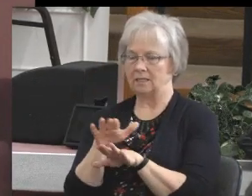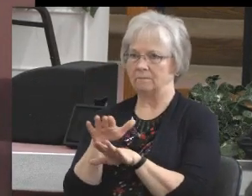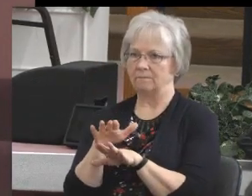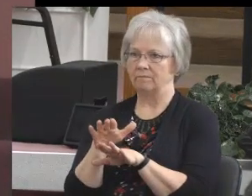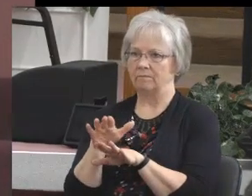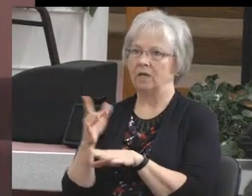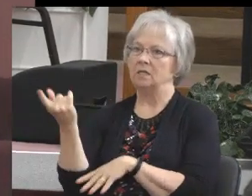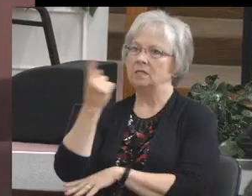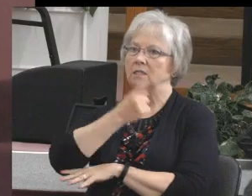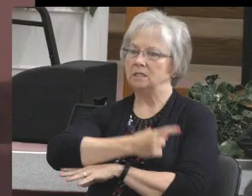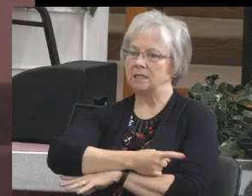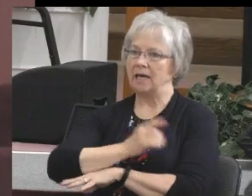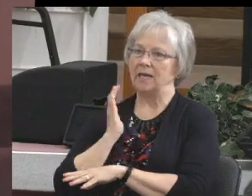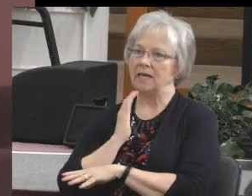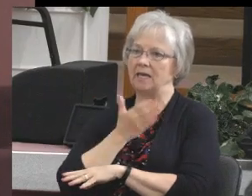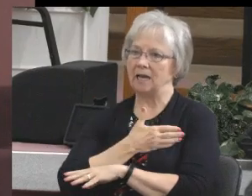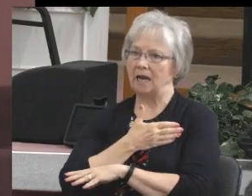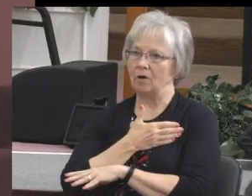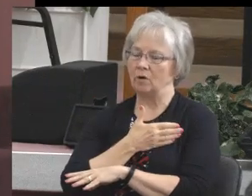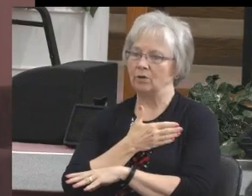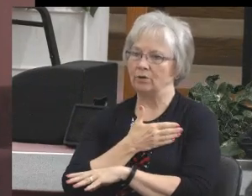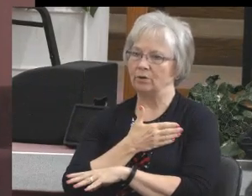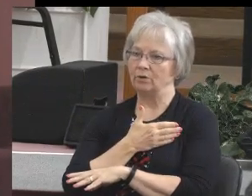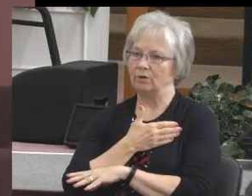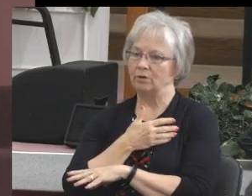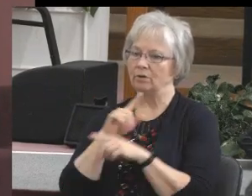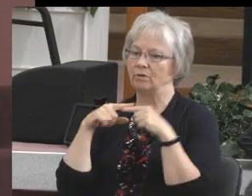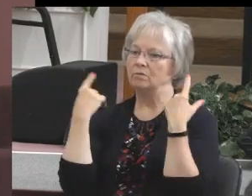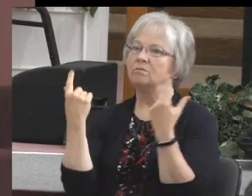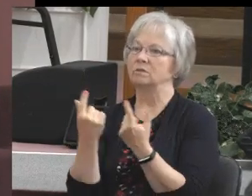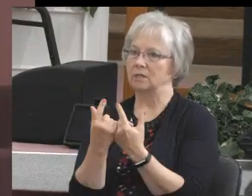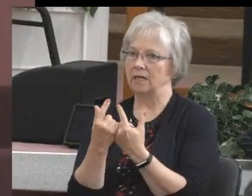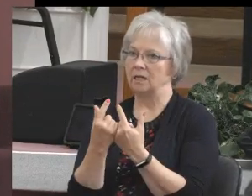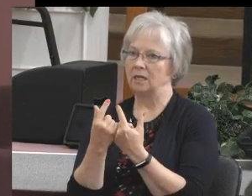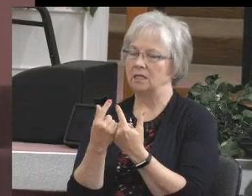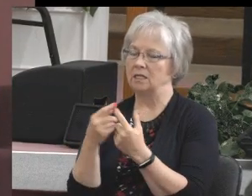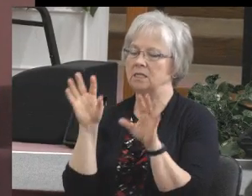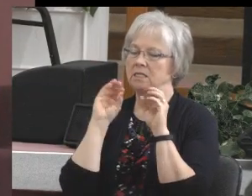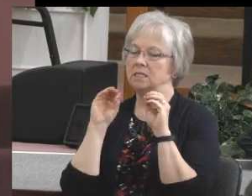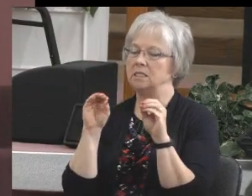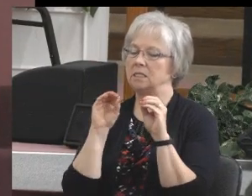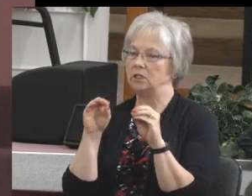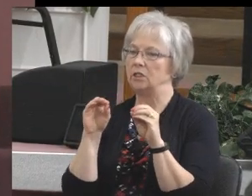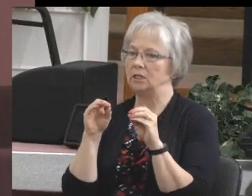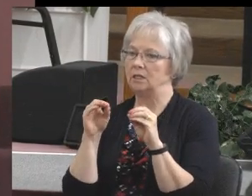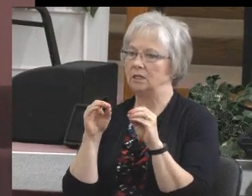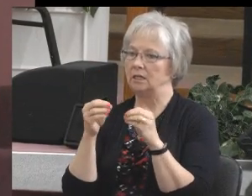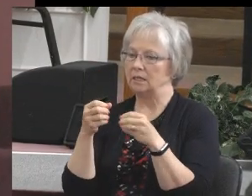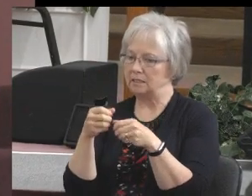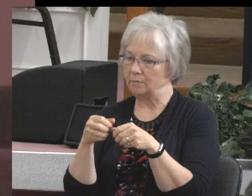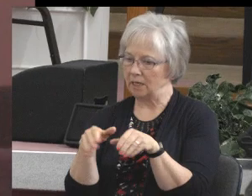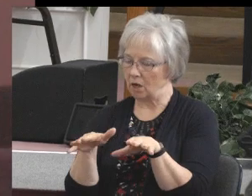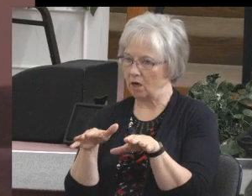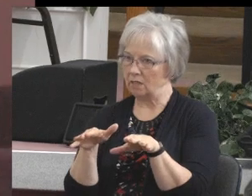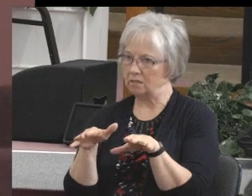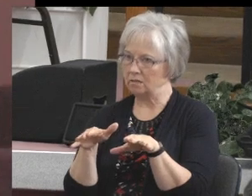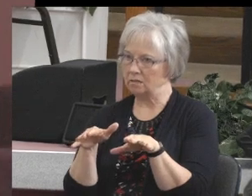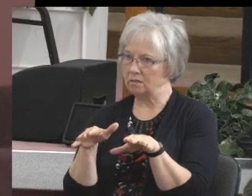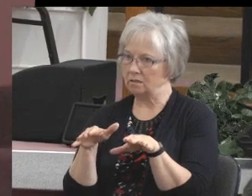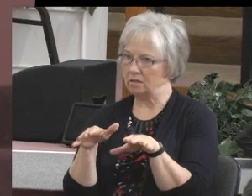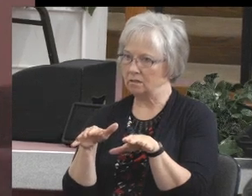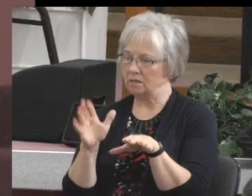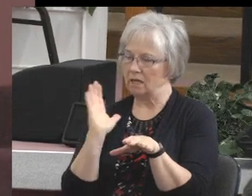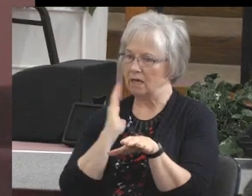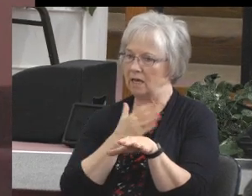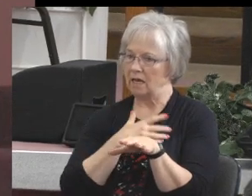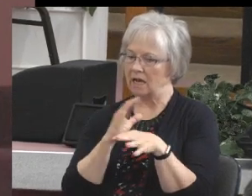Today in our society, teaching has been lost on how intertwined our identity as